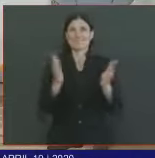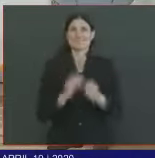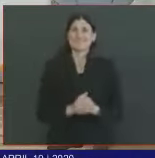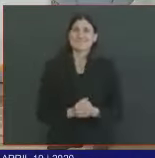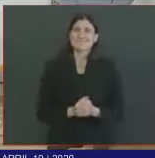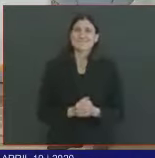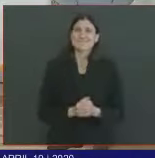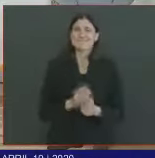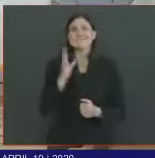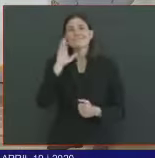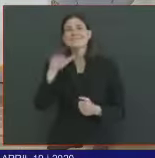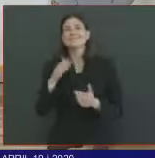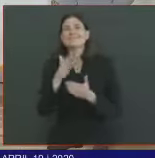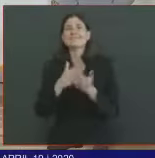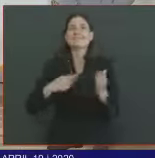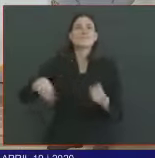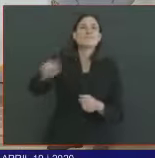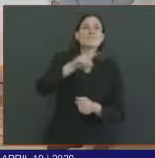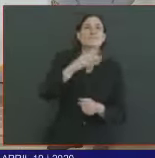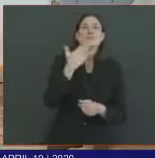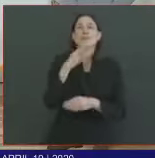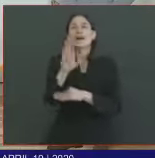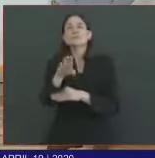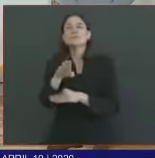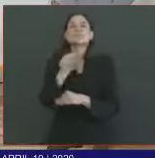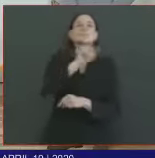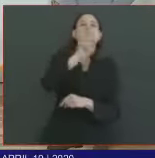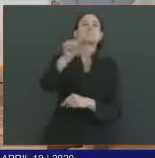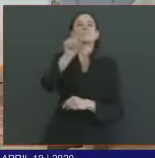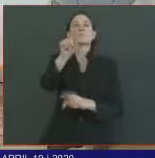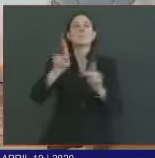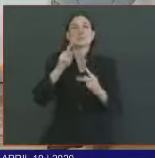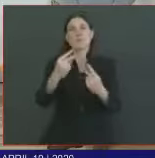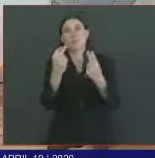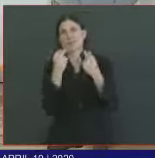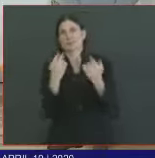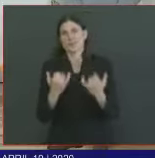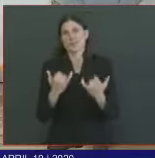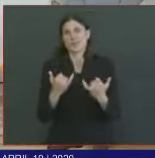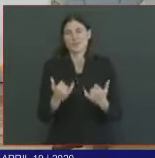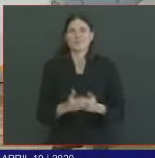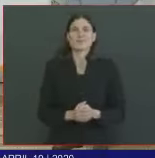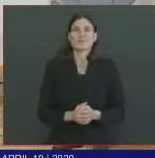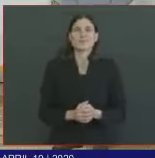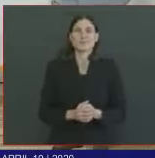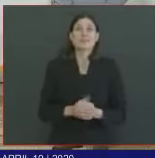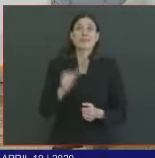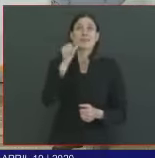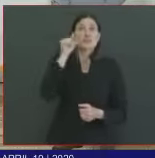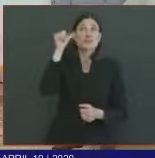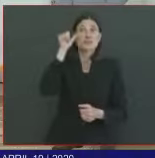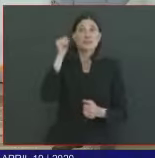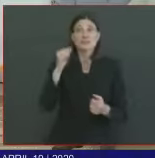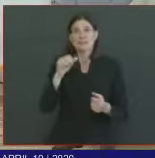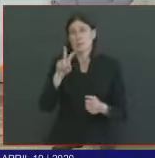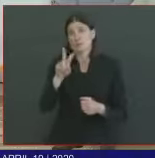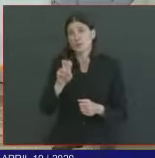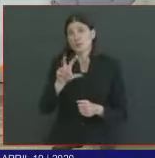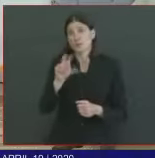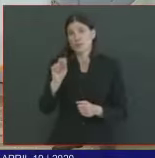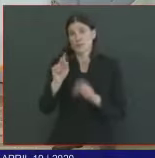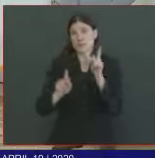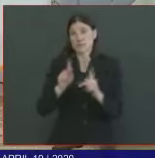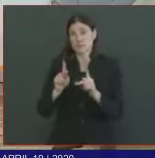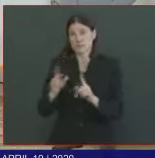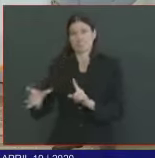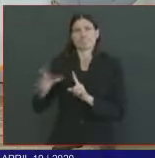good afternoon to you as well. So there were 230 of us yesterday who were diagnosed with COVID-19, and